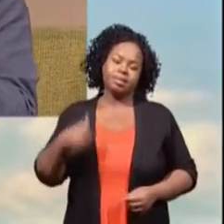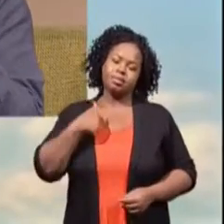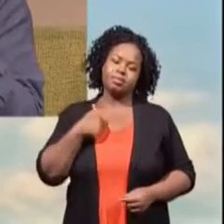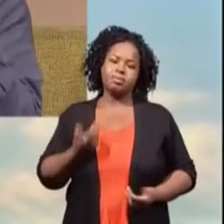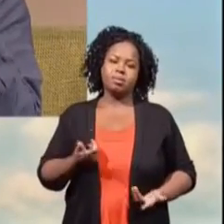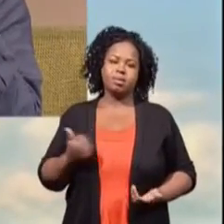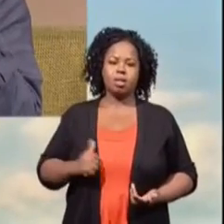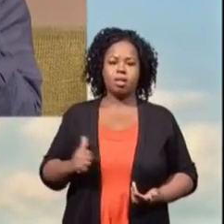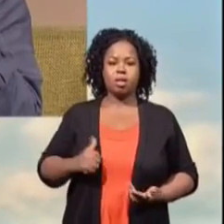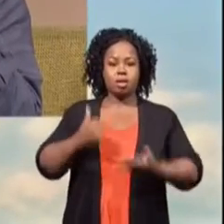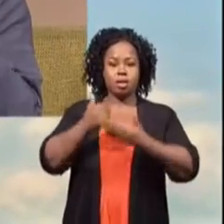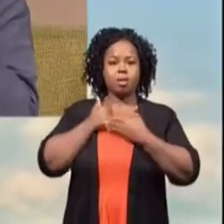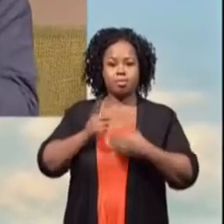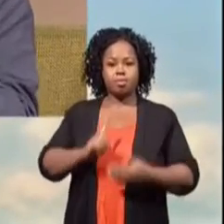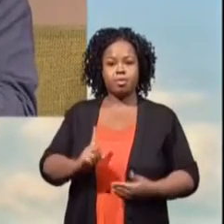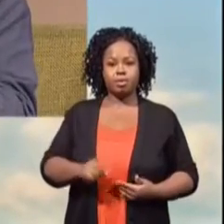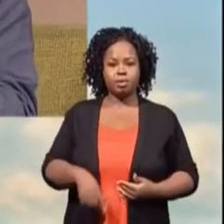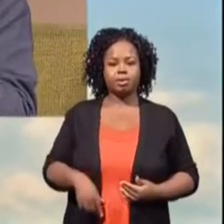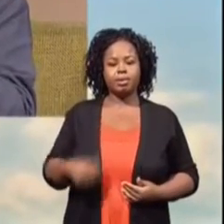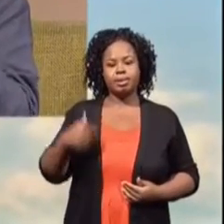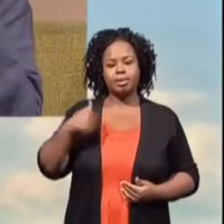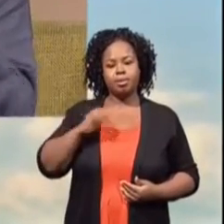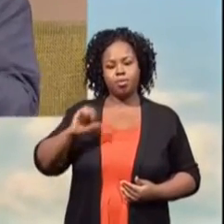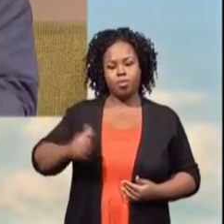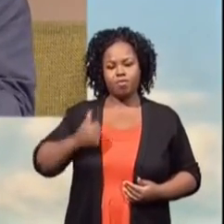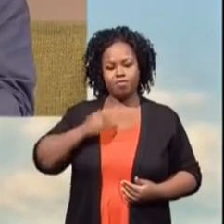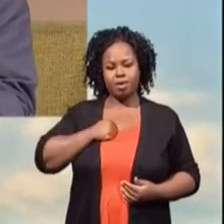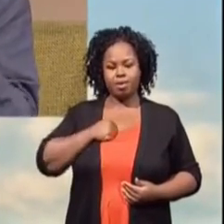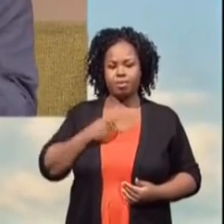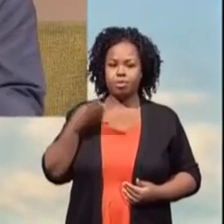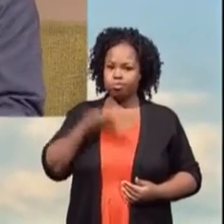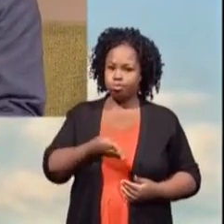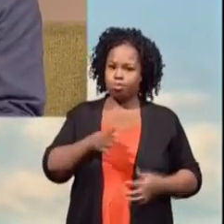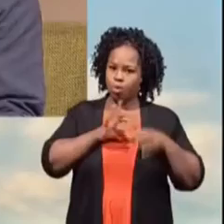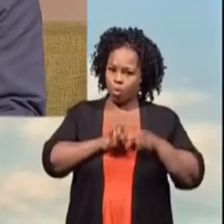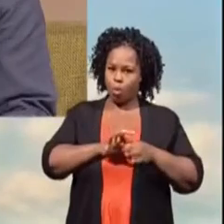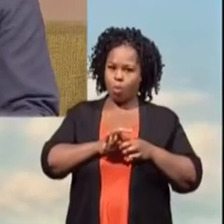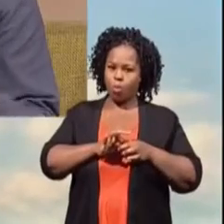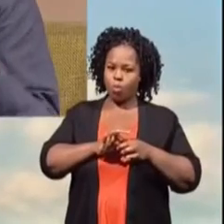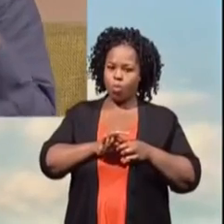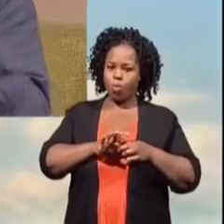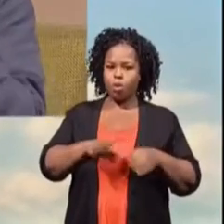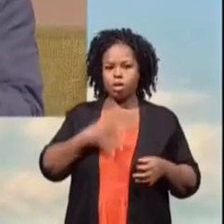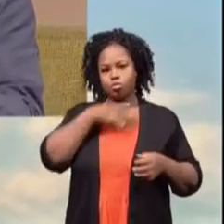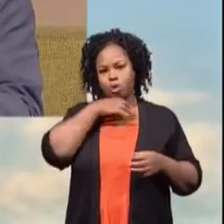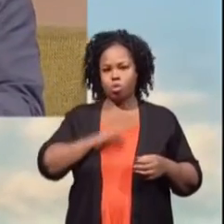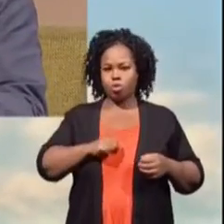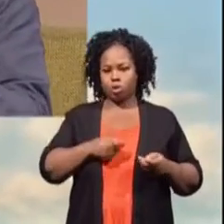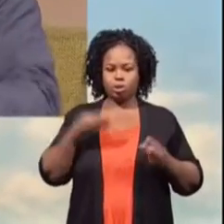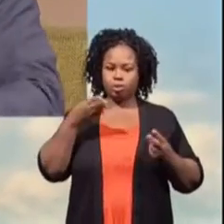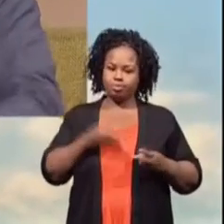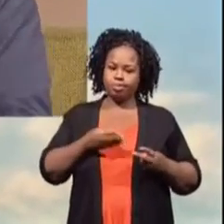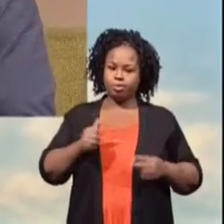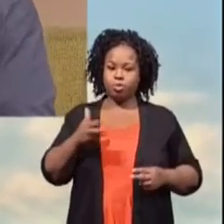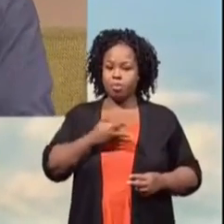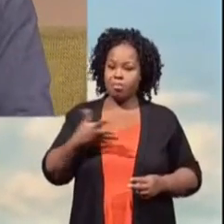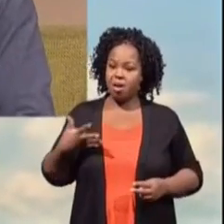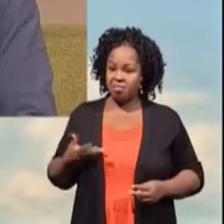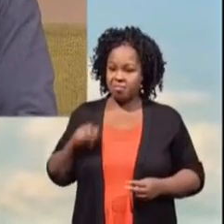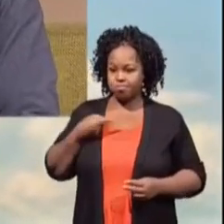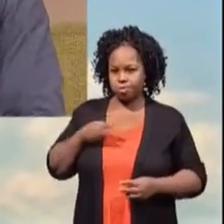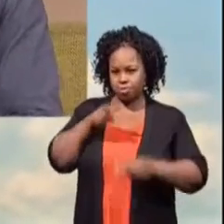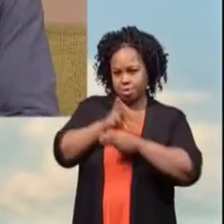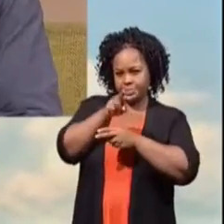so mina ngasizwa yini ukotiza my wife uyawakotiza uyawabasedladleni okay and my mother was